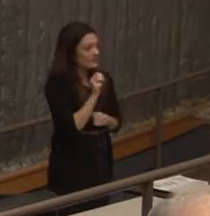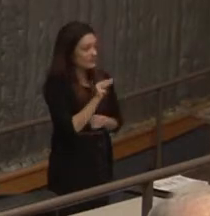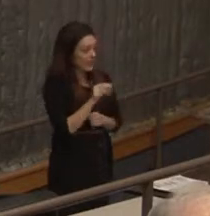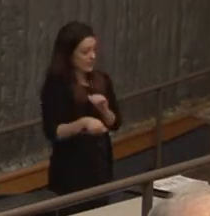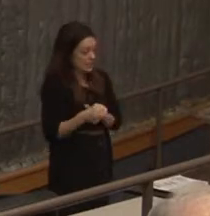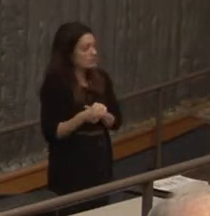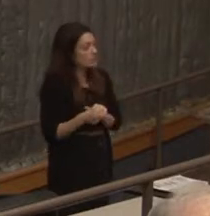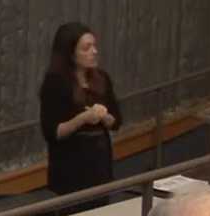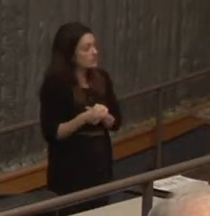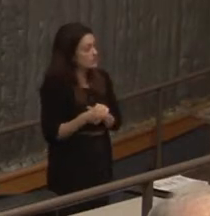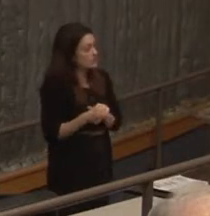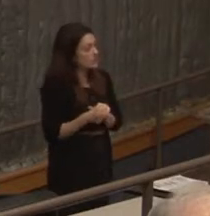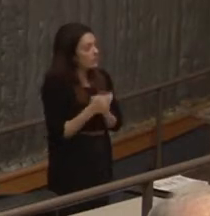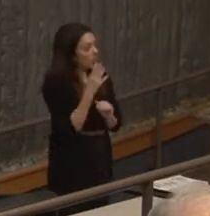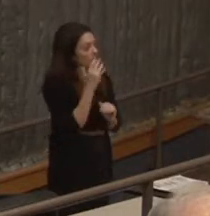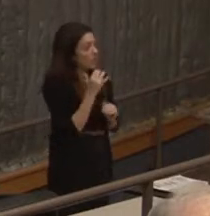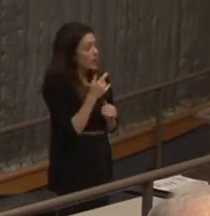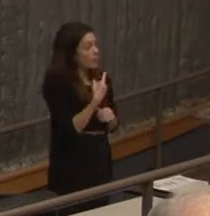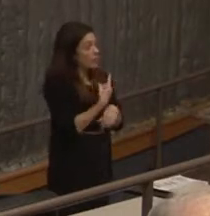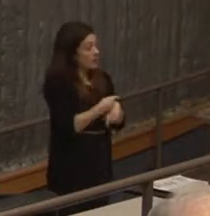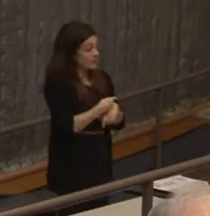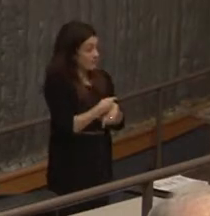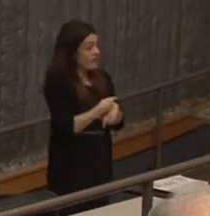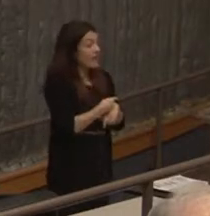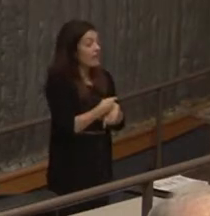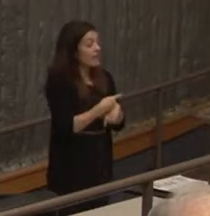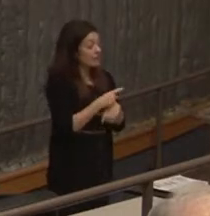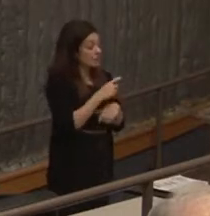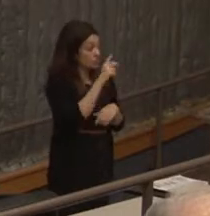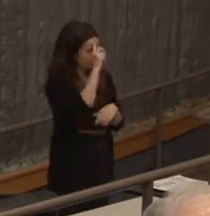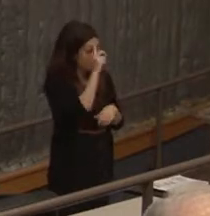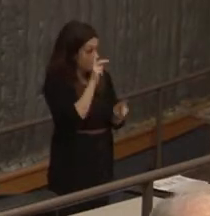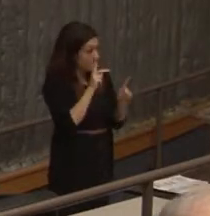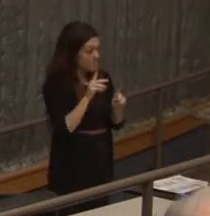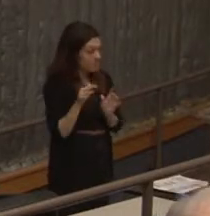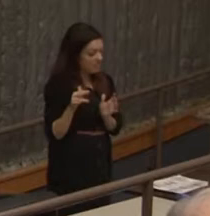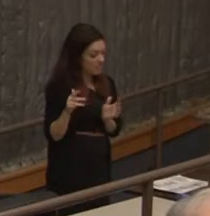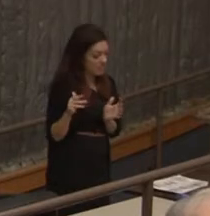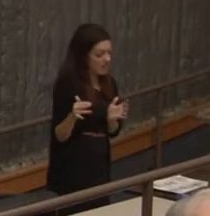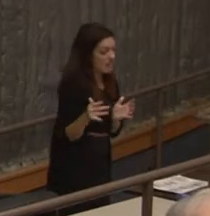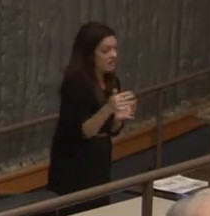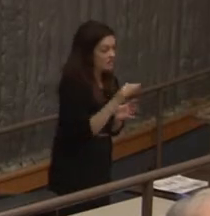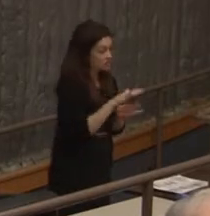day the Germans rounded up all the children of families working in the